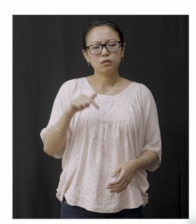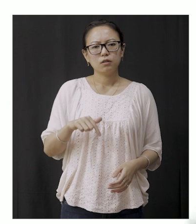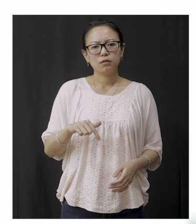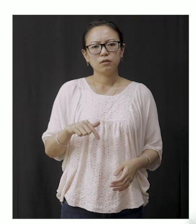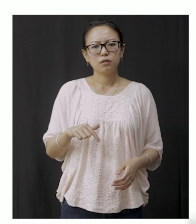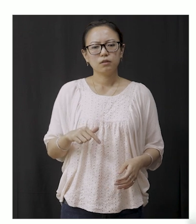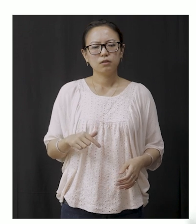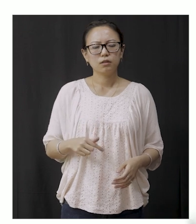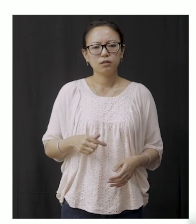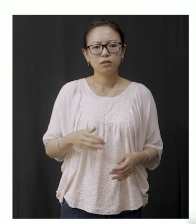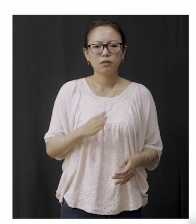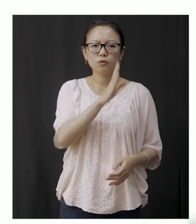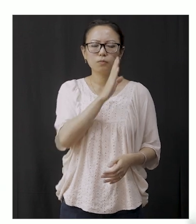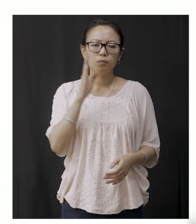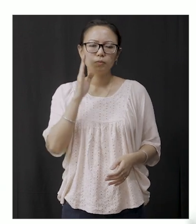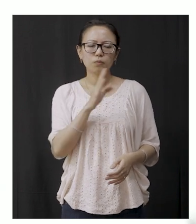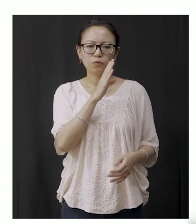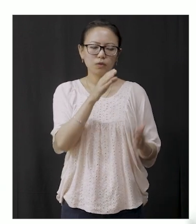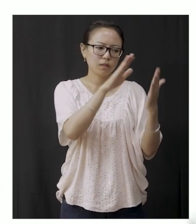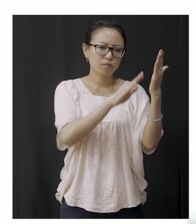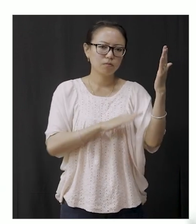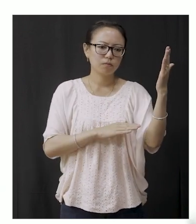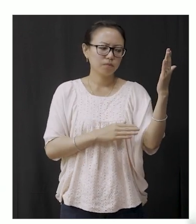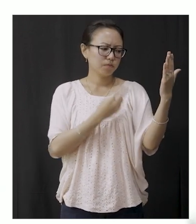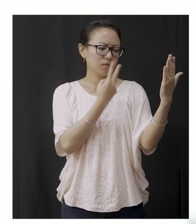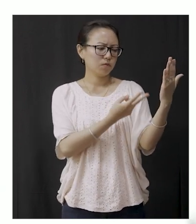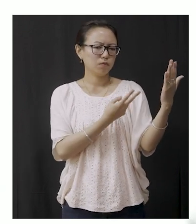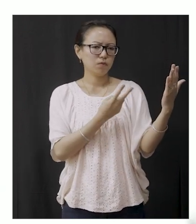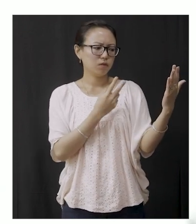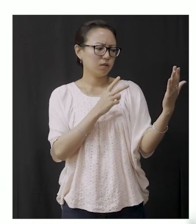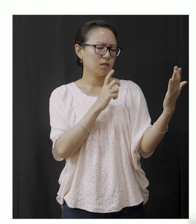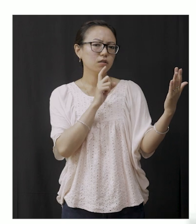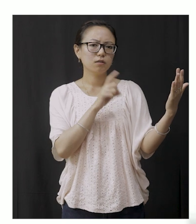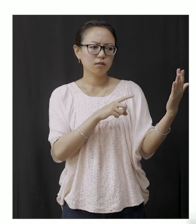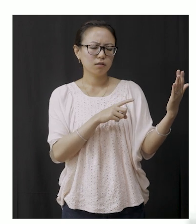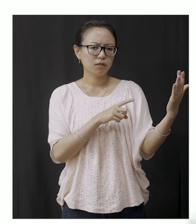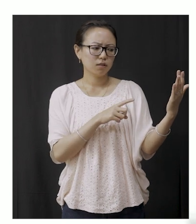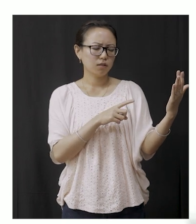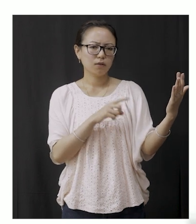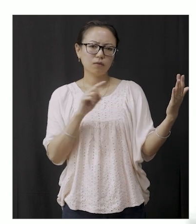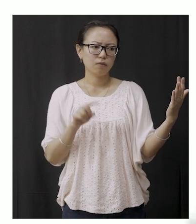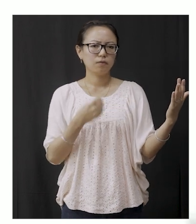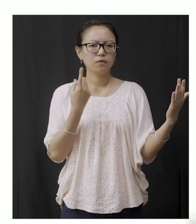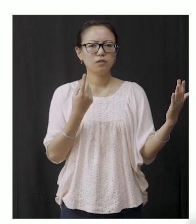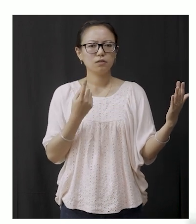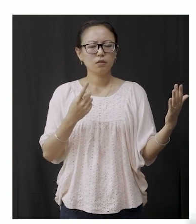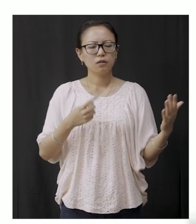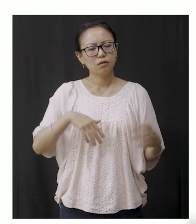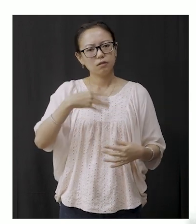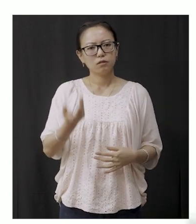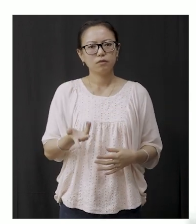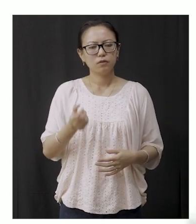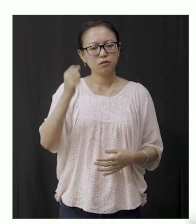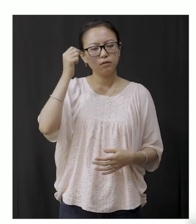learn how to read the poem correctly and also how to identify the rhyming words,